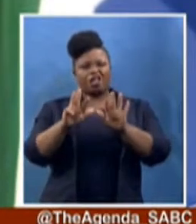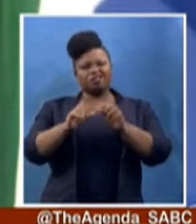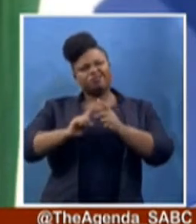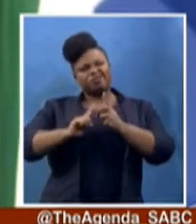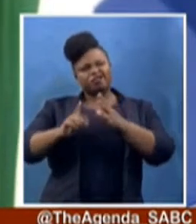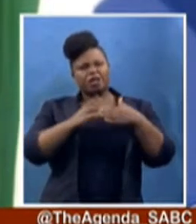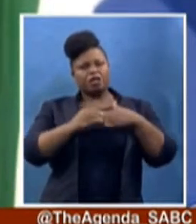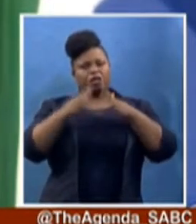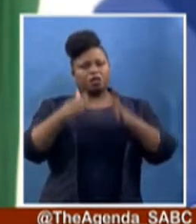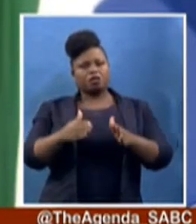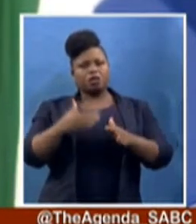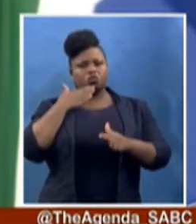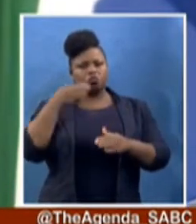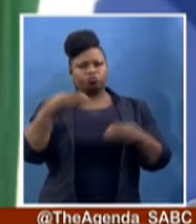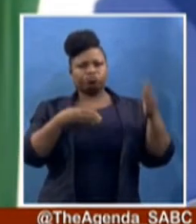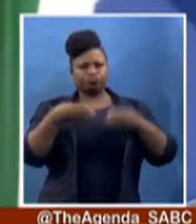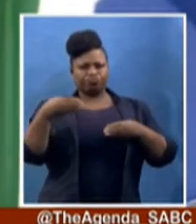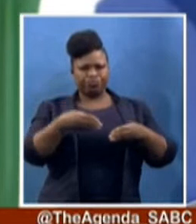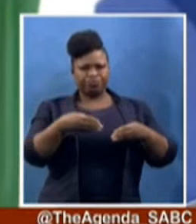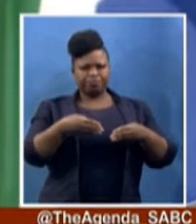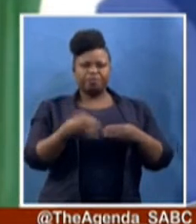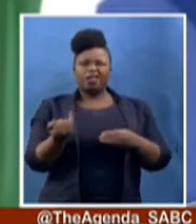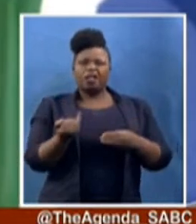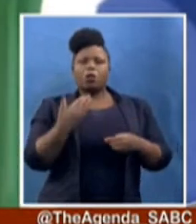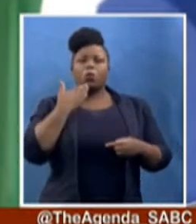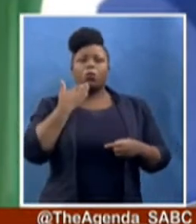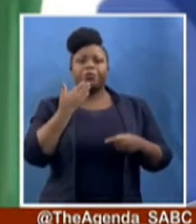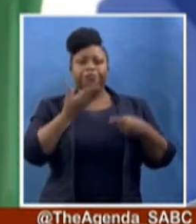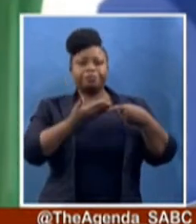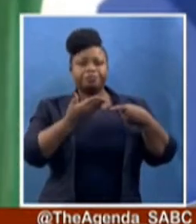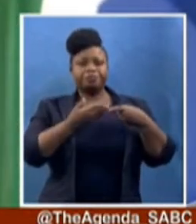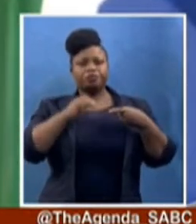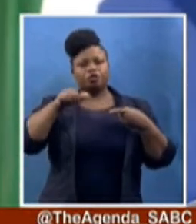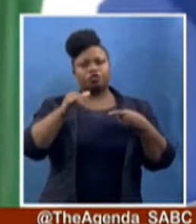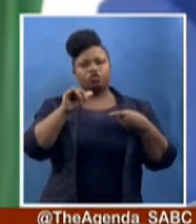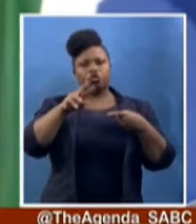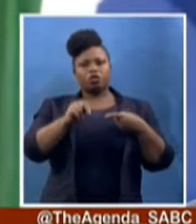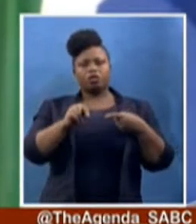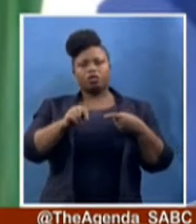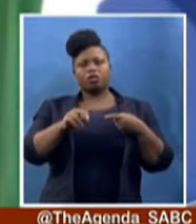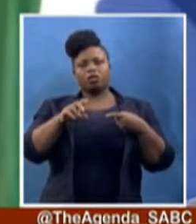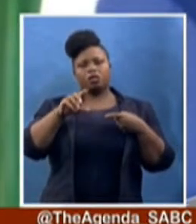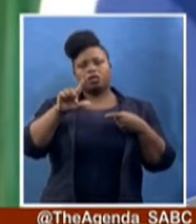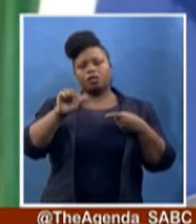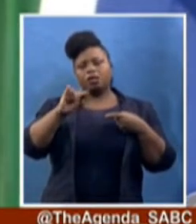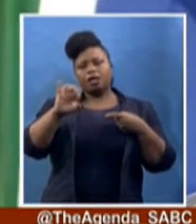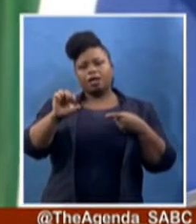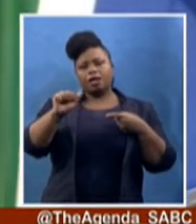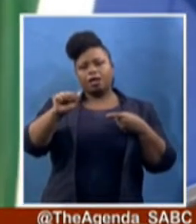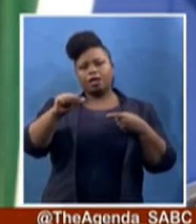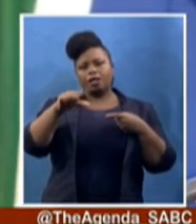such as John Langalibale Ledube and many others.